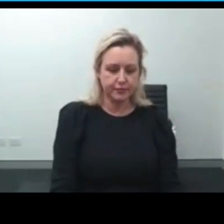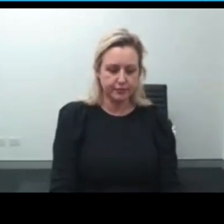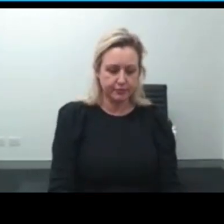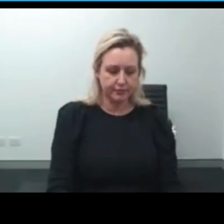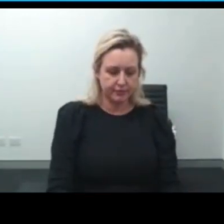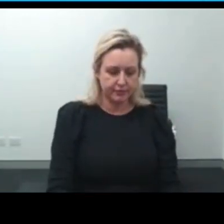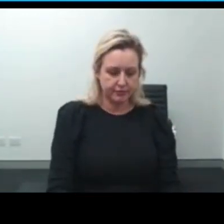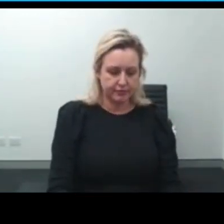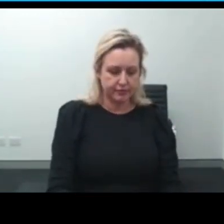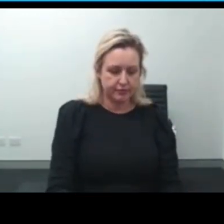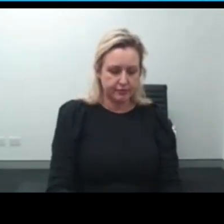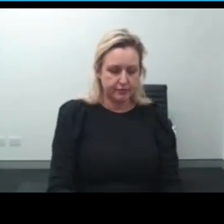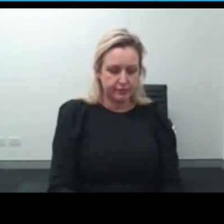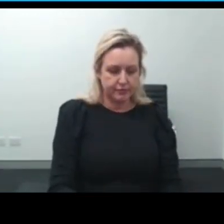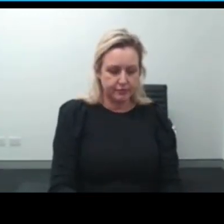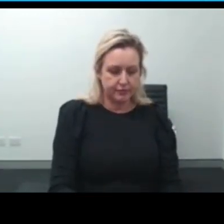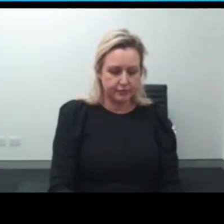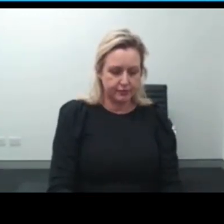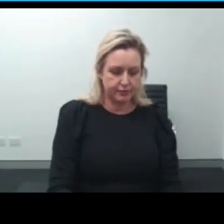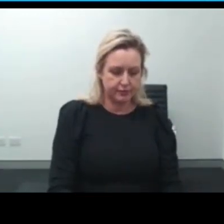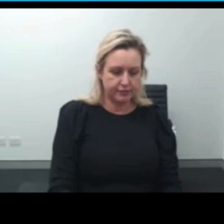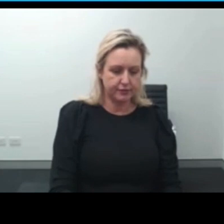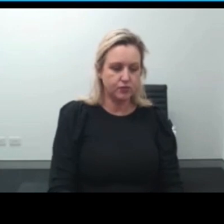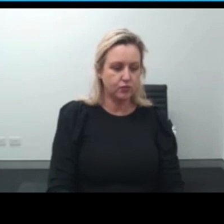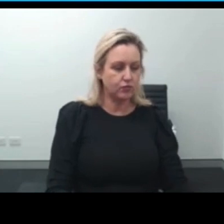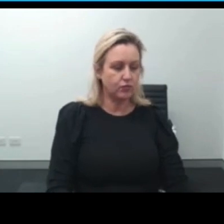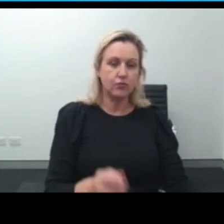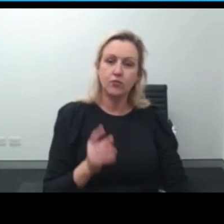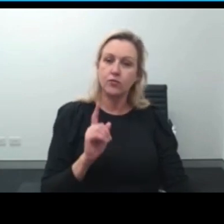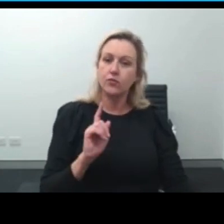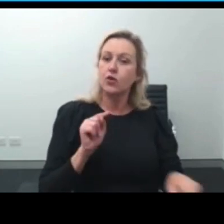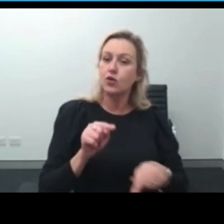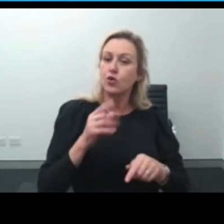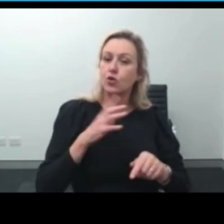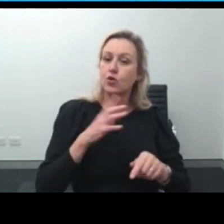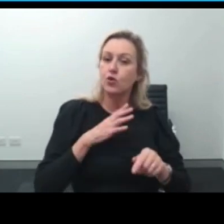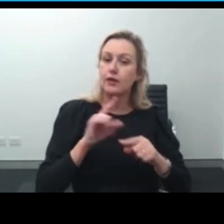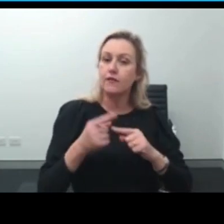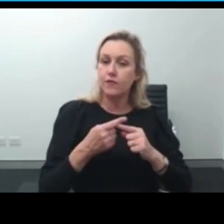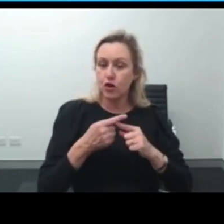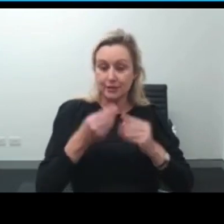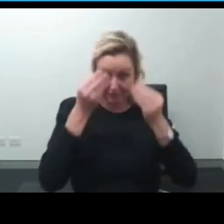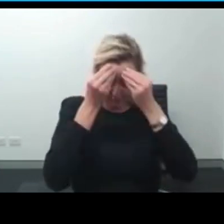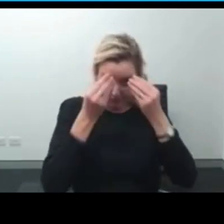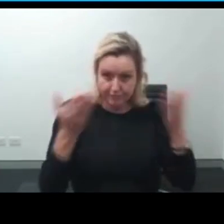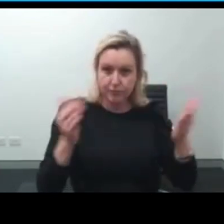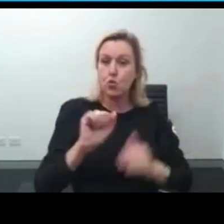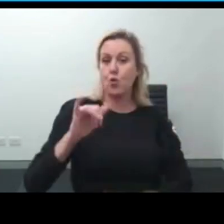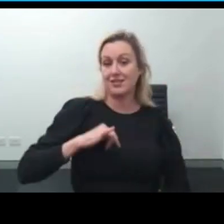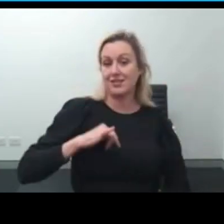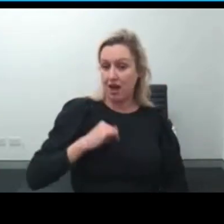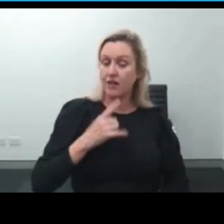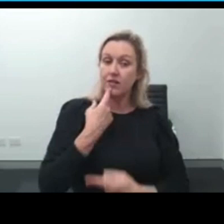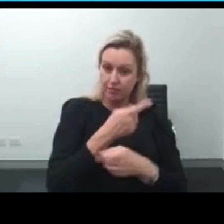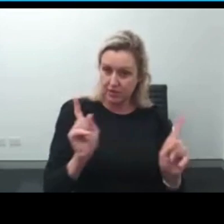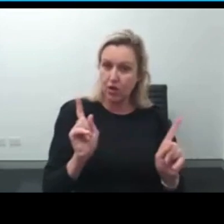So what do providers need to do? Firstly, providers need to communicate these changes to their workers and ensure they're paying